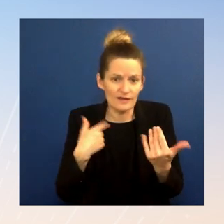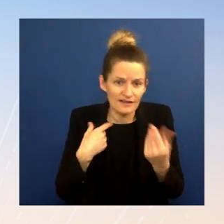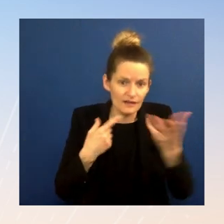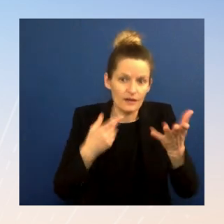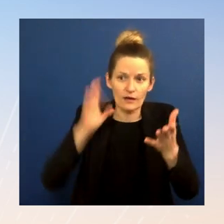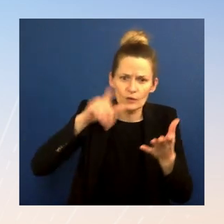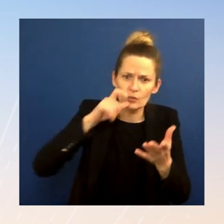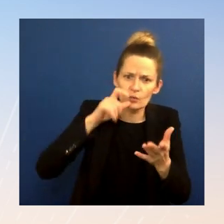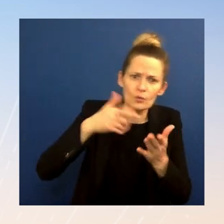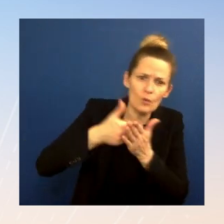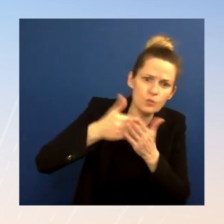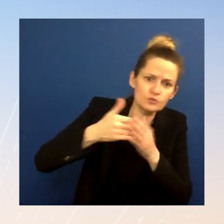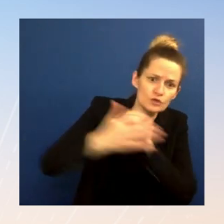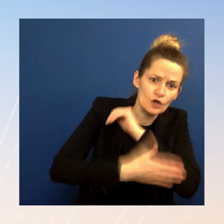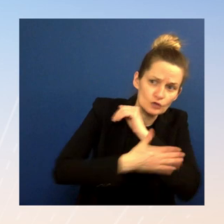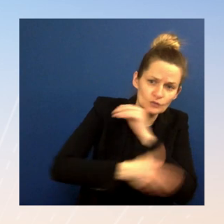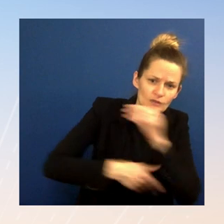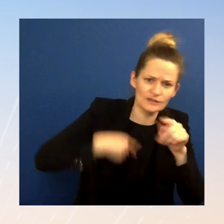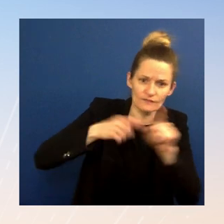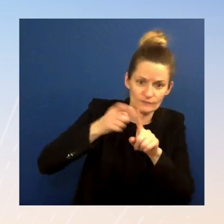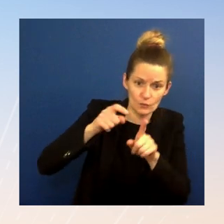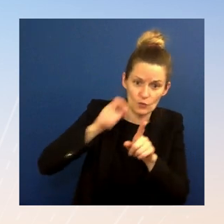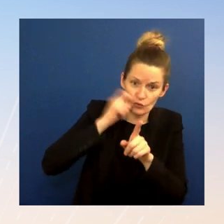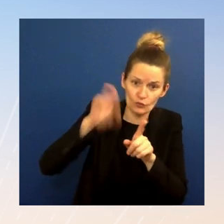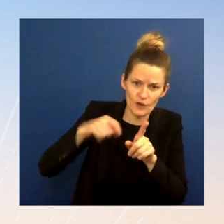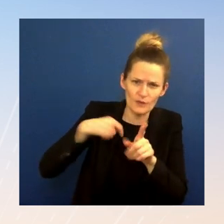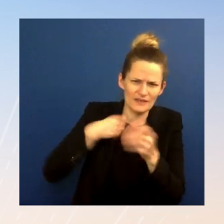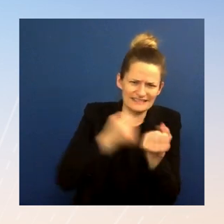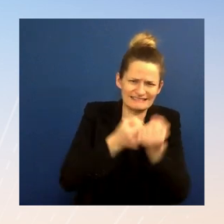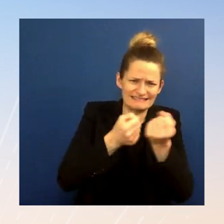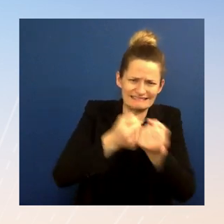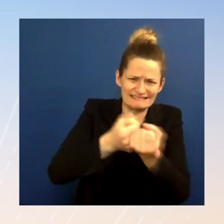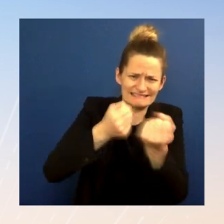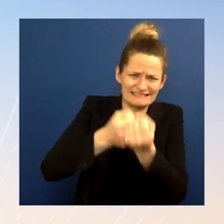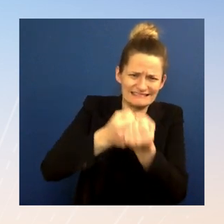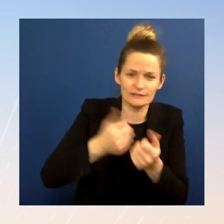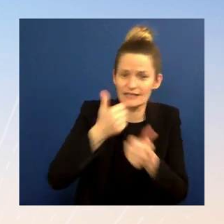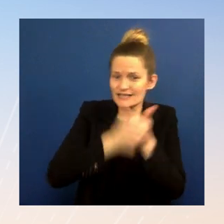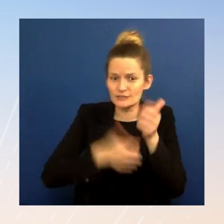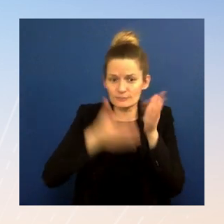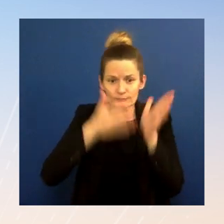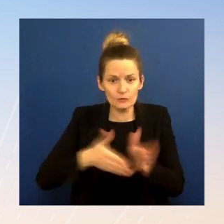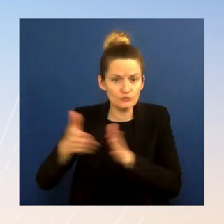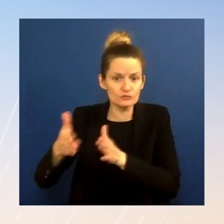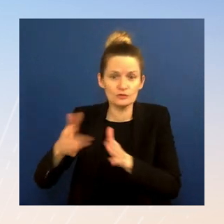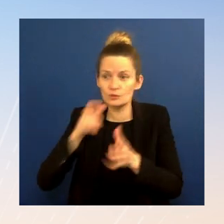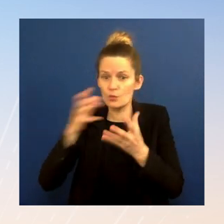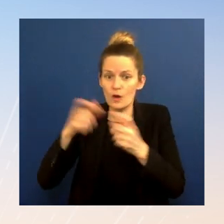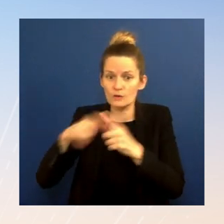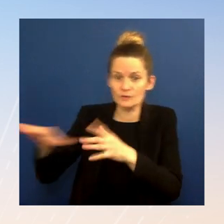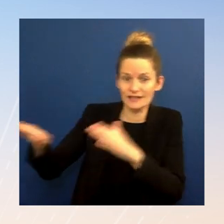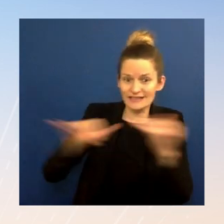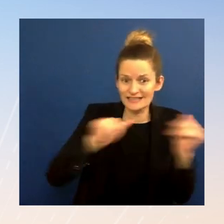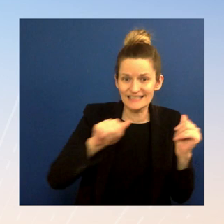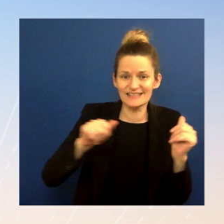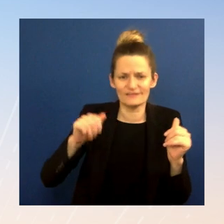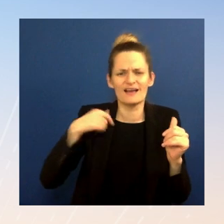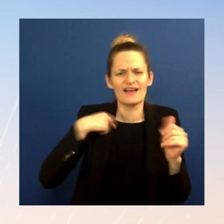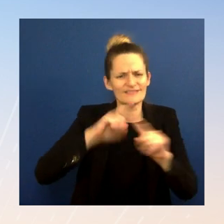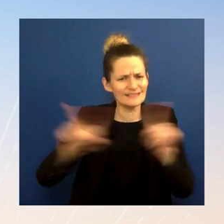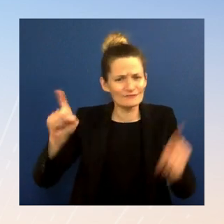Every refugee circumstance is different and has different needs and requirements, and we try to adapt our own response